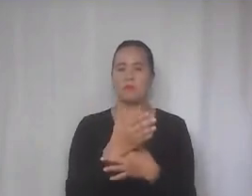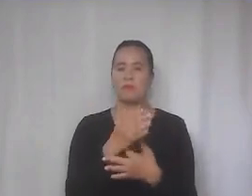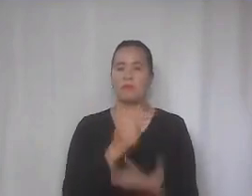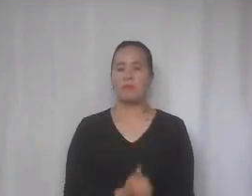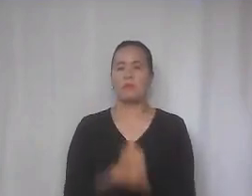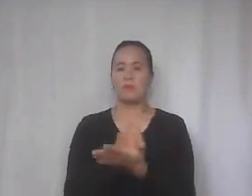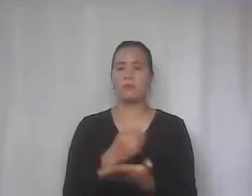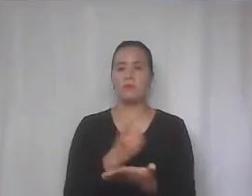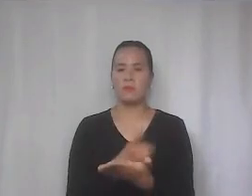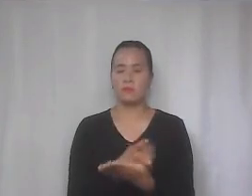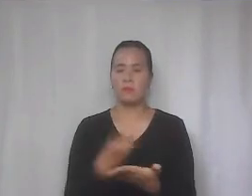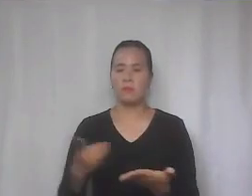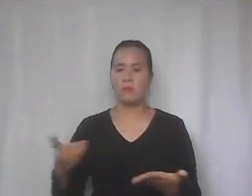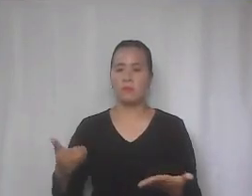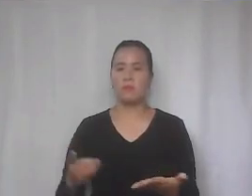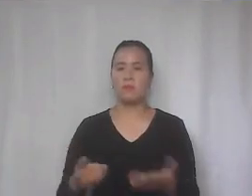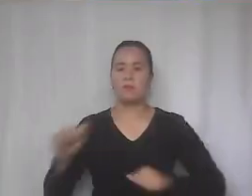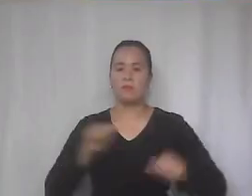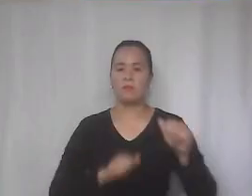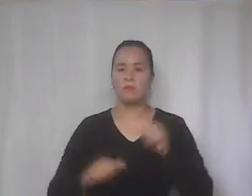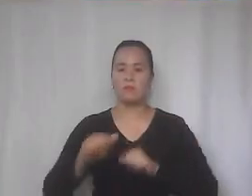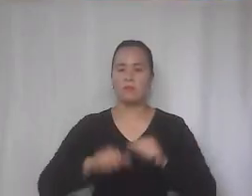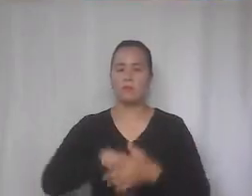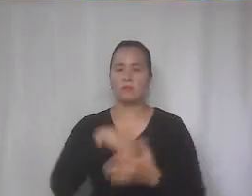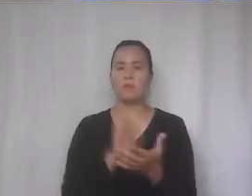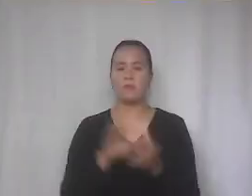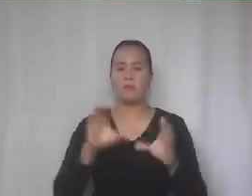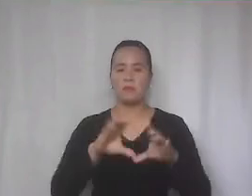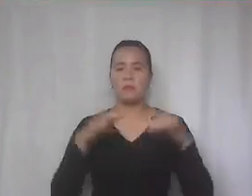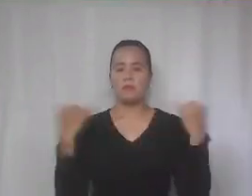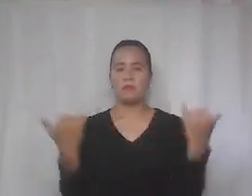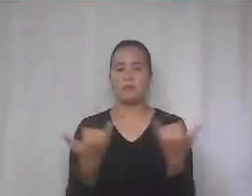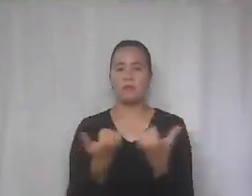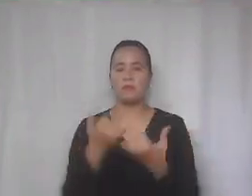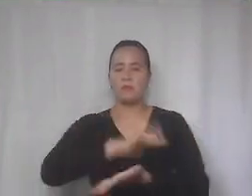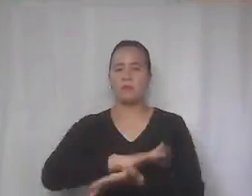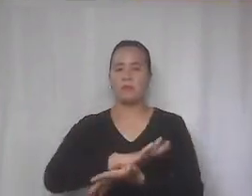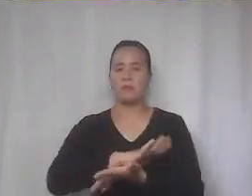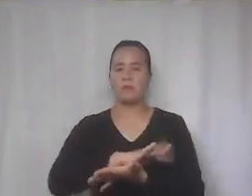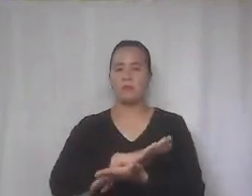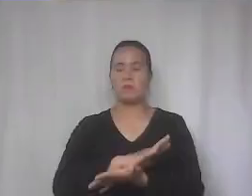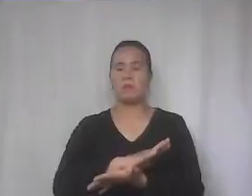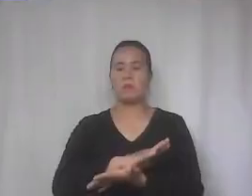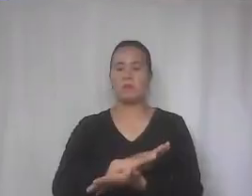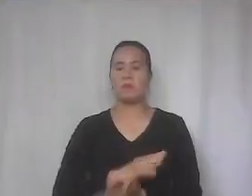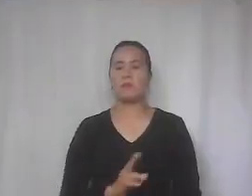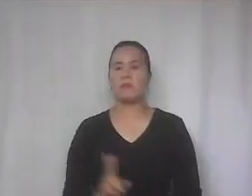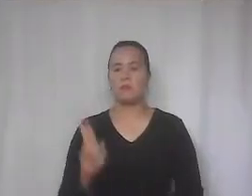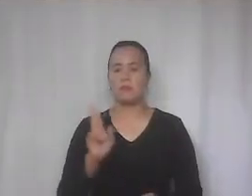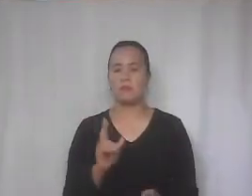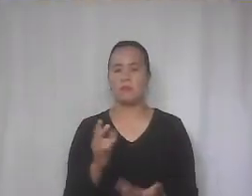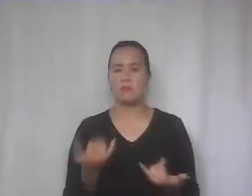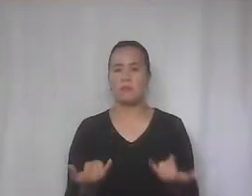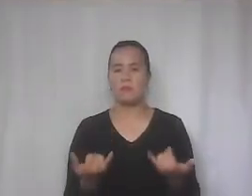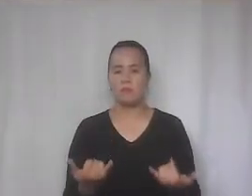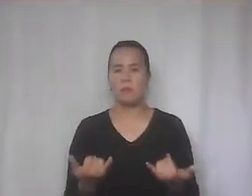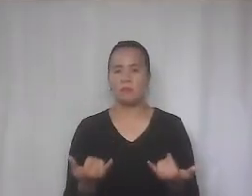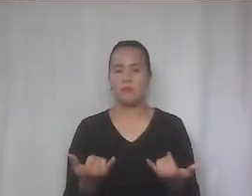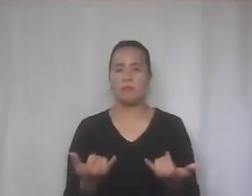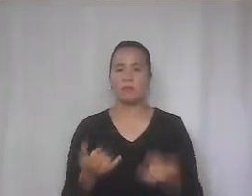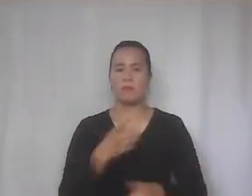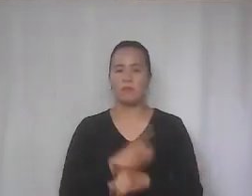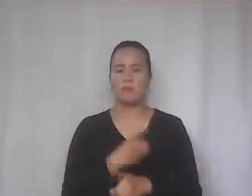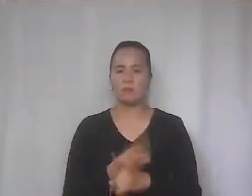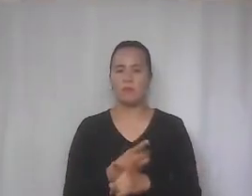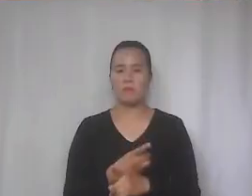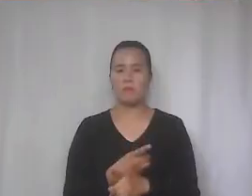in their communities. The COVID-19 pandemic has only exacerbated this disability divide, with many experiencing symptoms